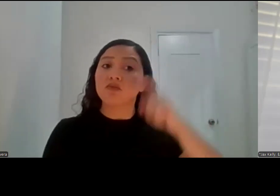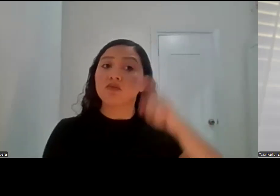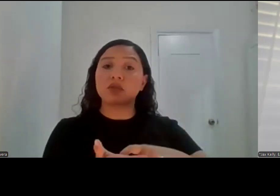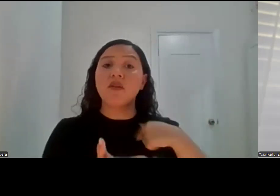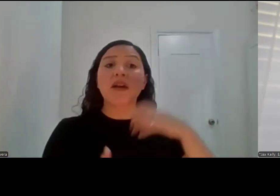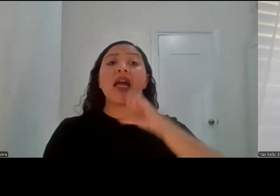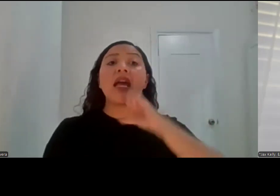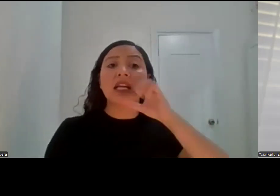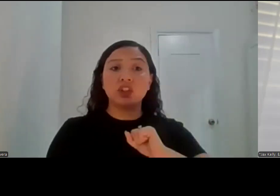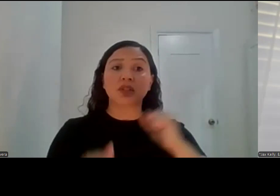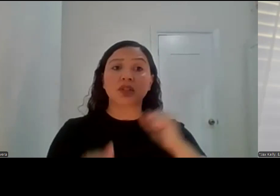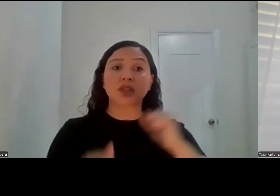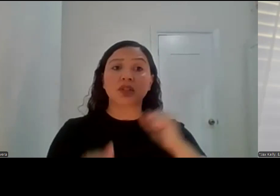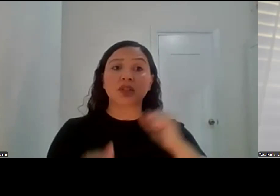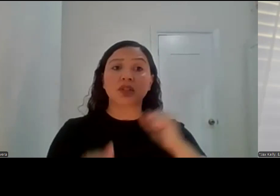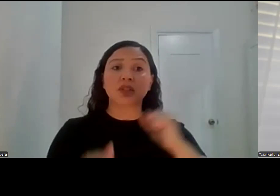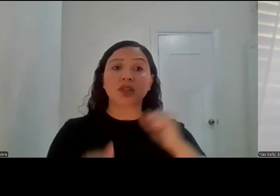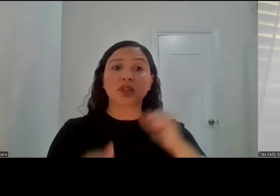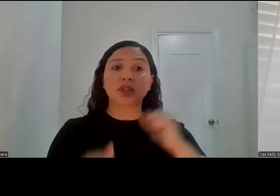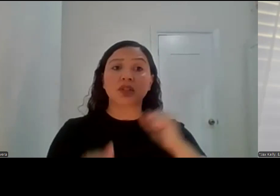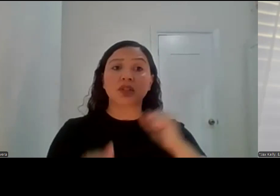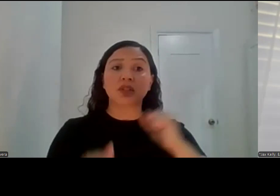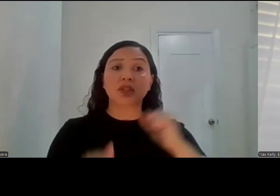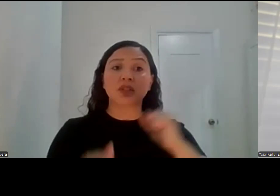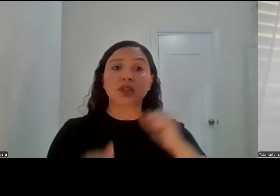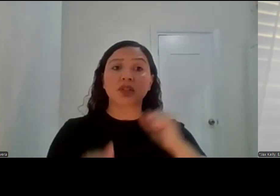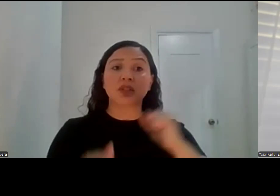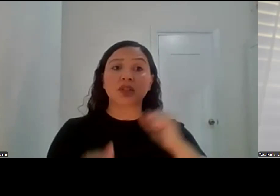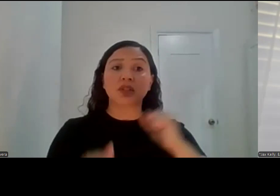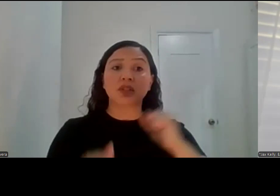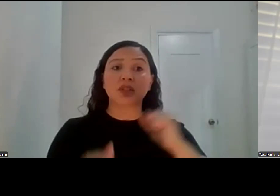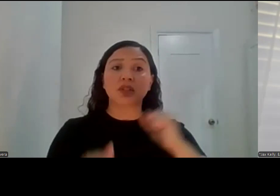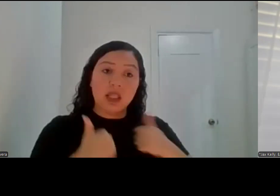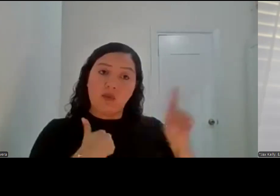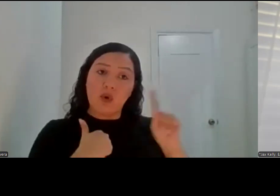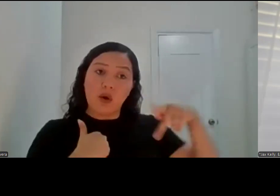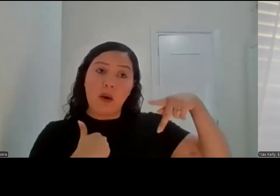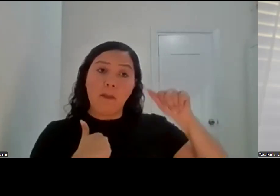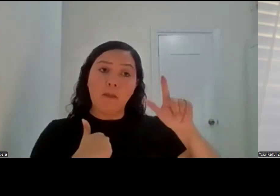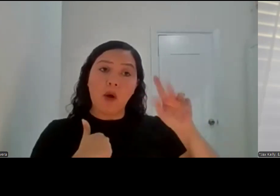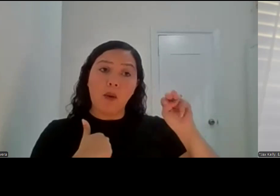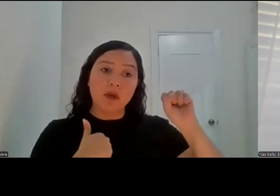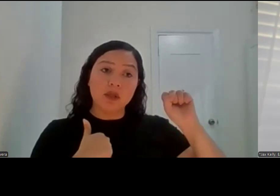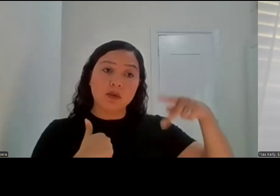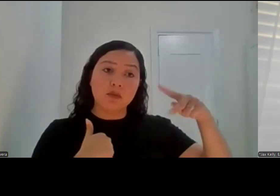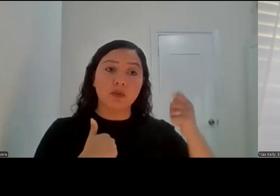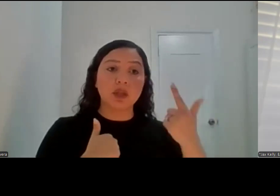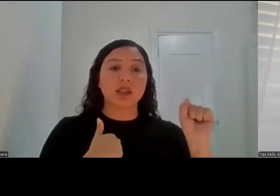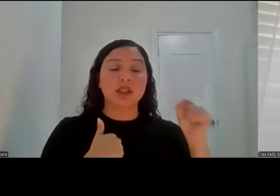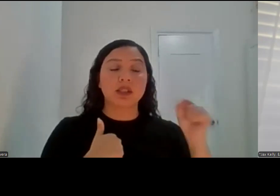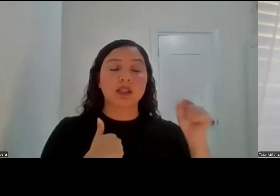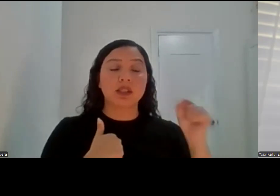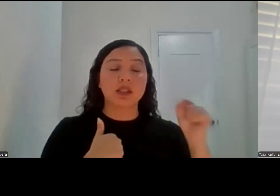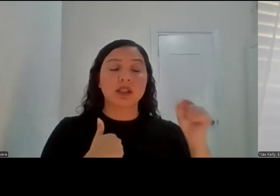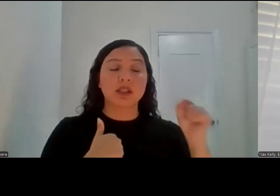day. My husband and I live in Palm Springs, where I also serve on the Riverside County Advisory Council on Aging and participate